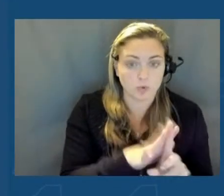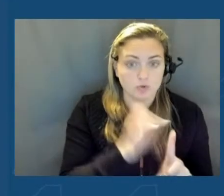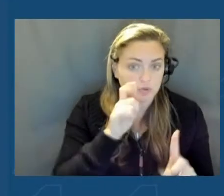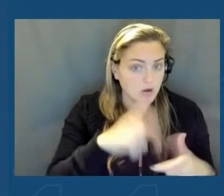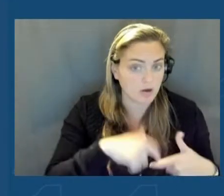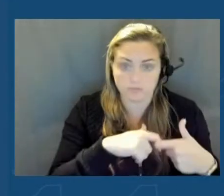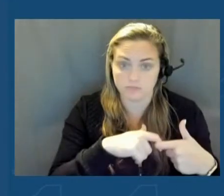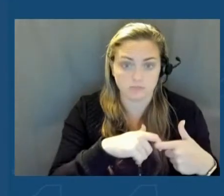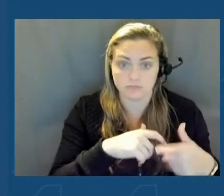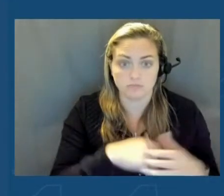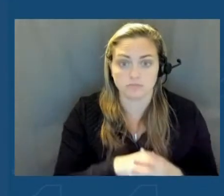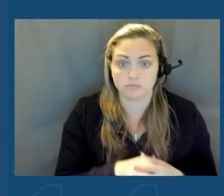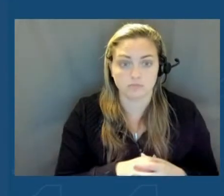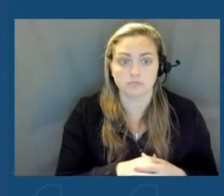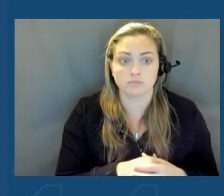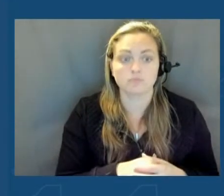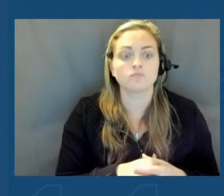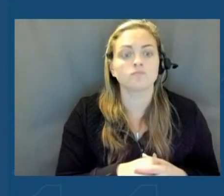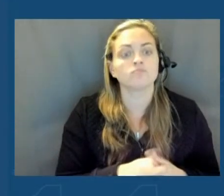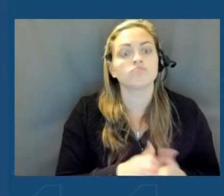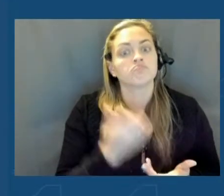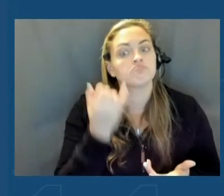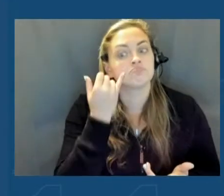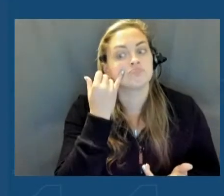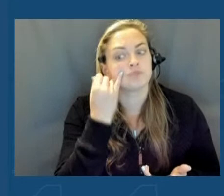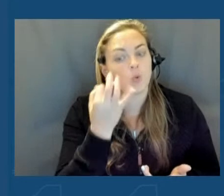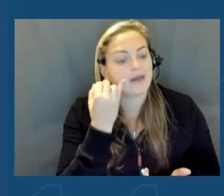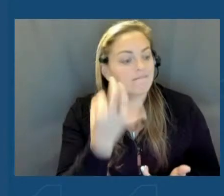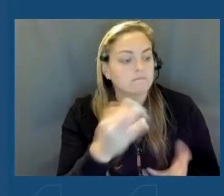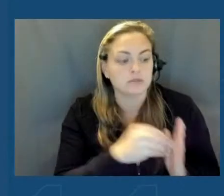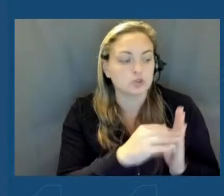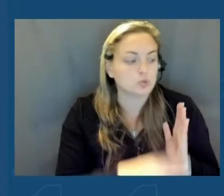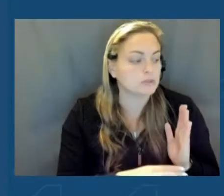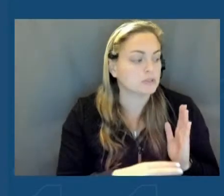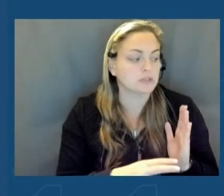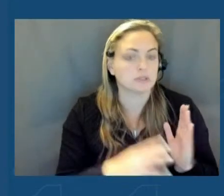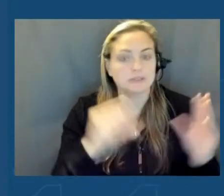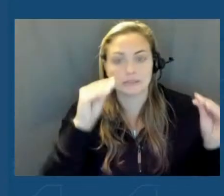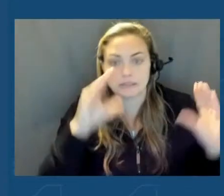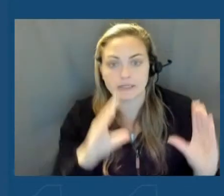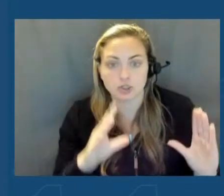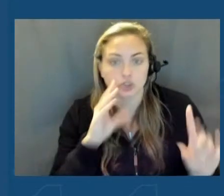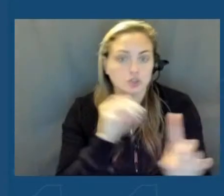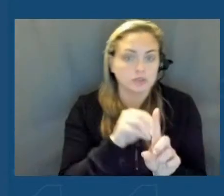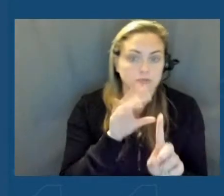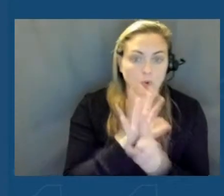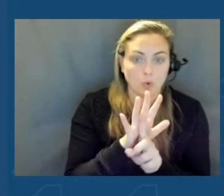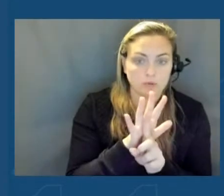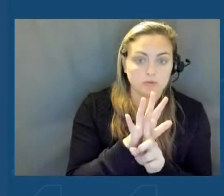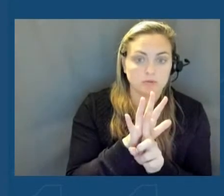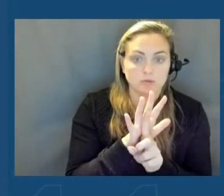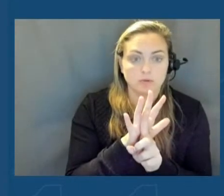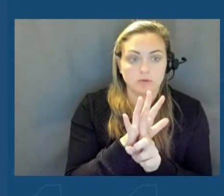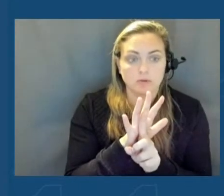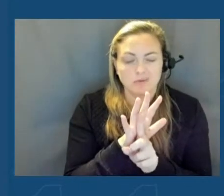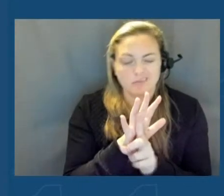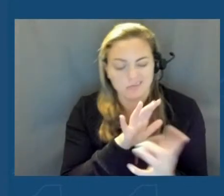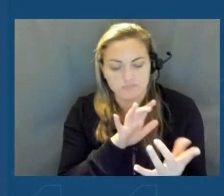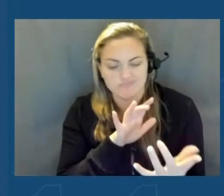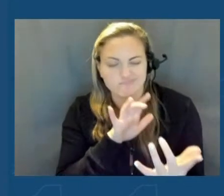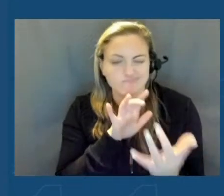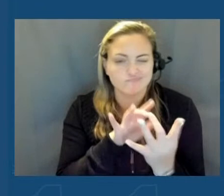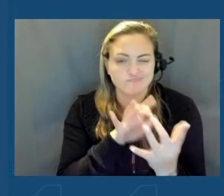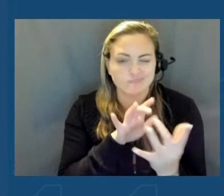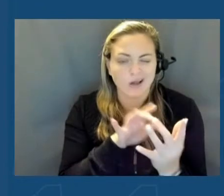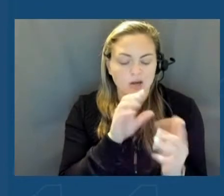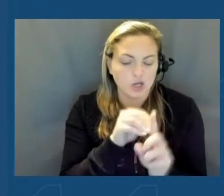So let's lay this out. If a student or teacher is exposed, has a close contact who's exposed,